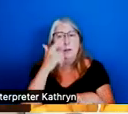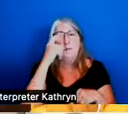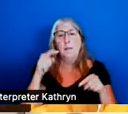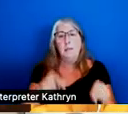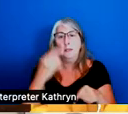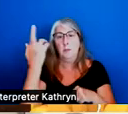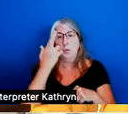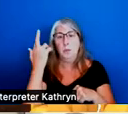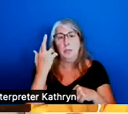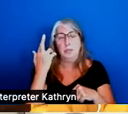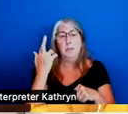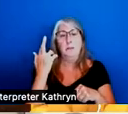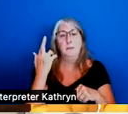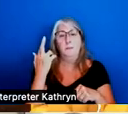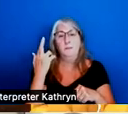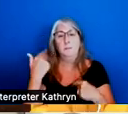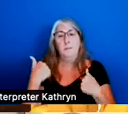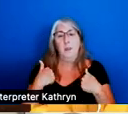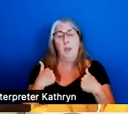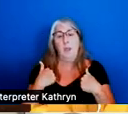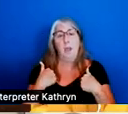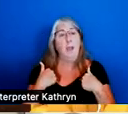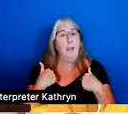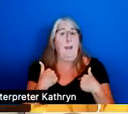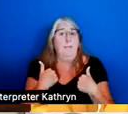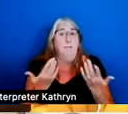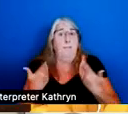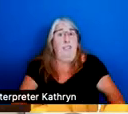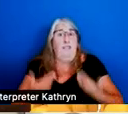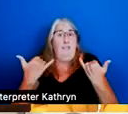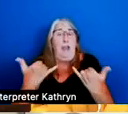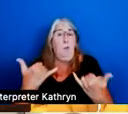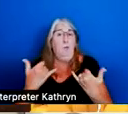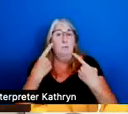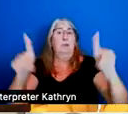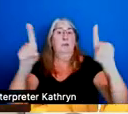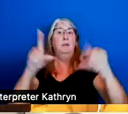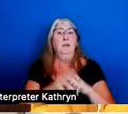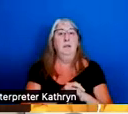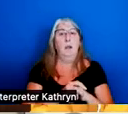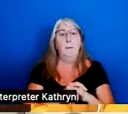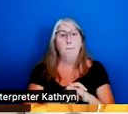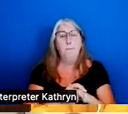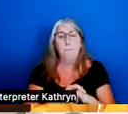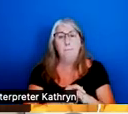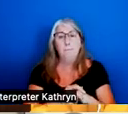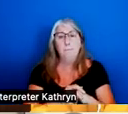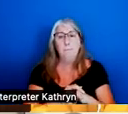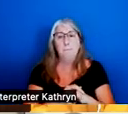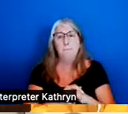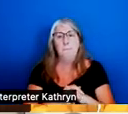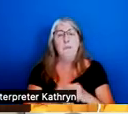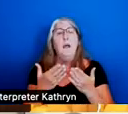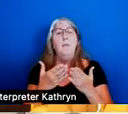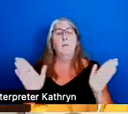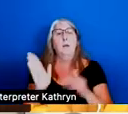why I am where I am right now. I am an author, a published